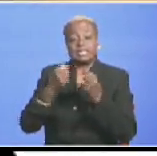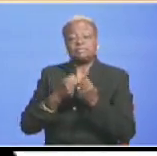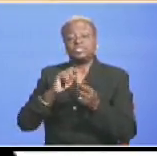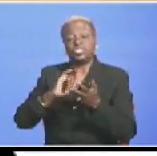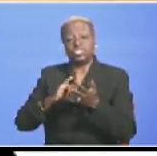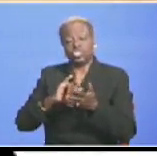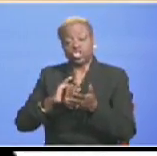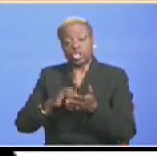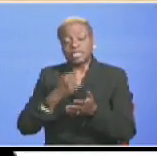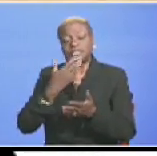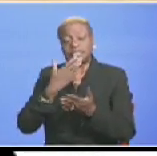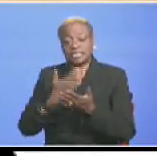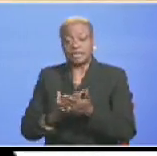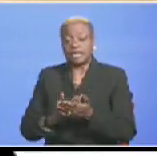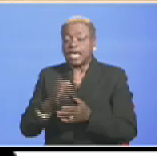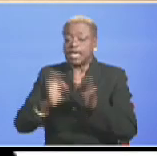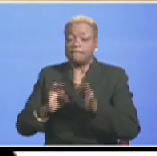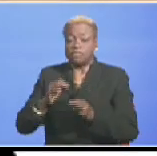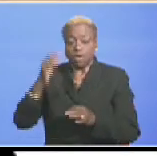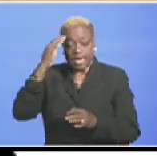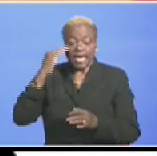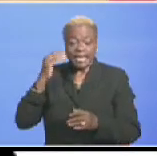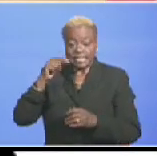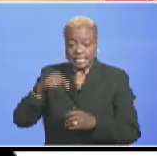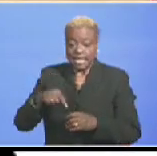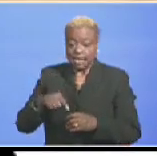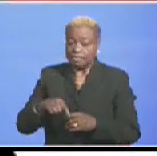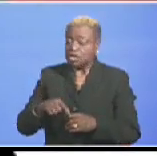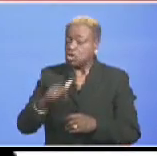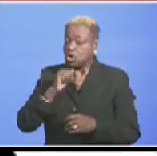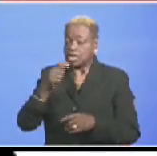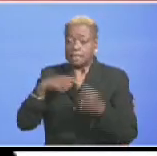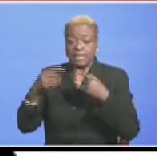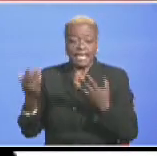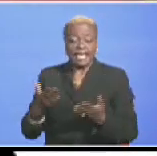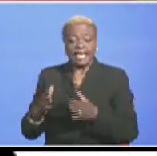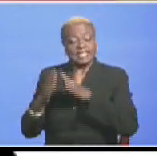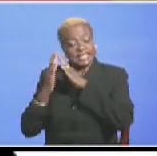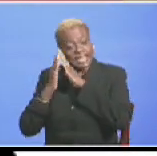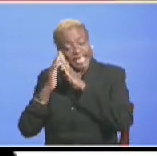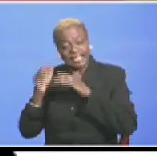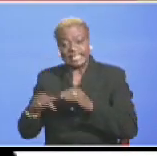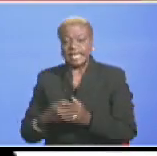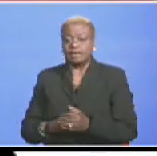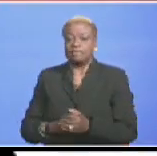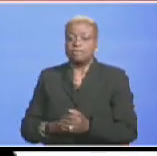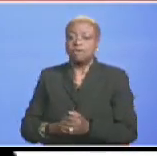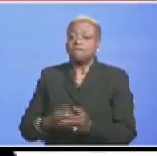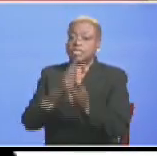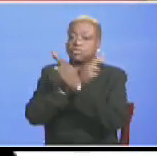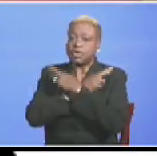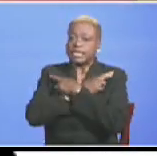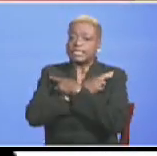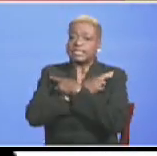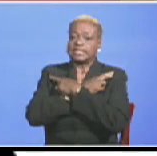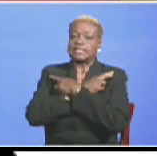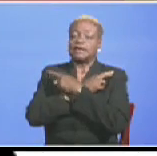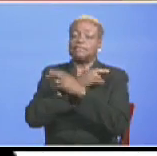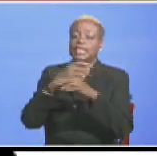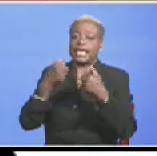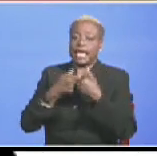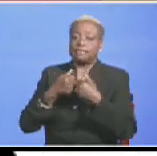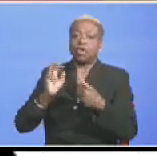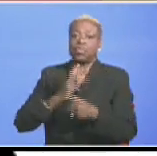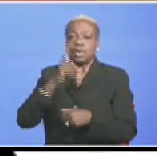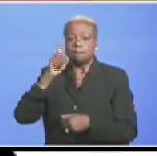know. And if you're head down, then girls can come at you. And they ain't come out here to lay down. For the rest of the series, we just got to come out focused for the next game. It's not over yet. We